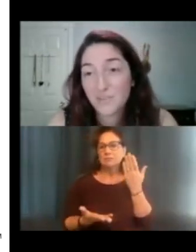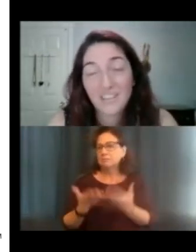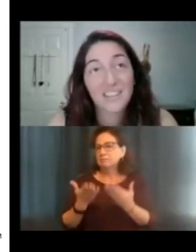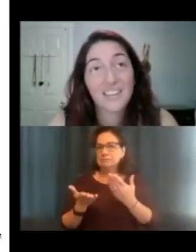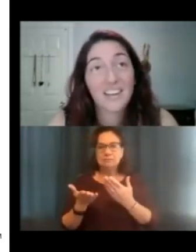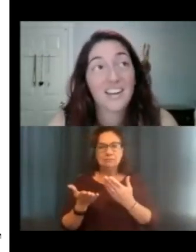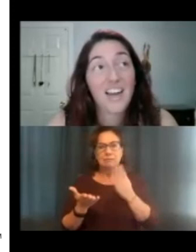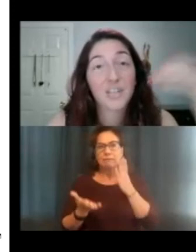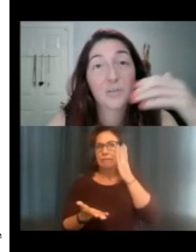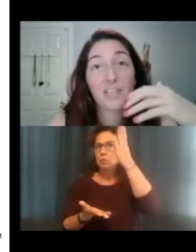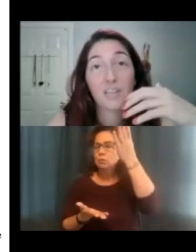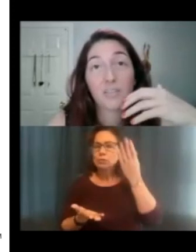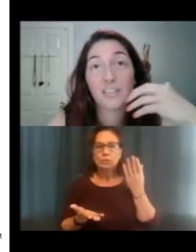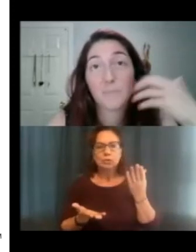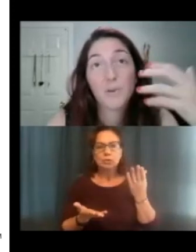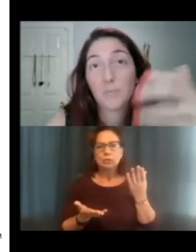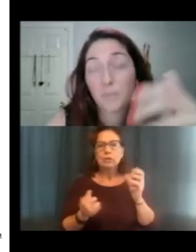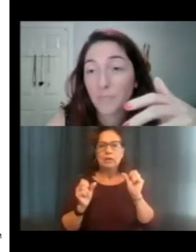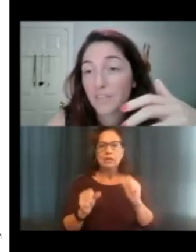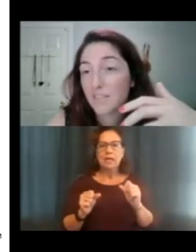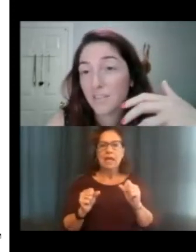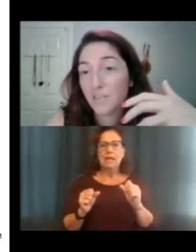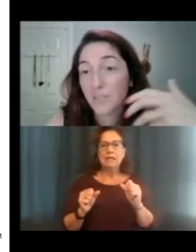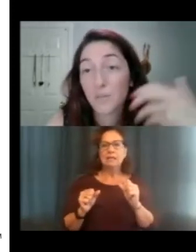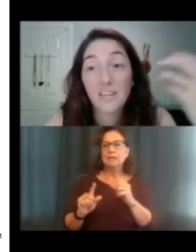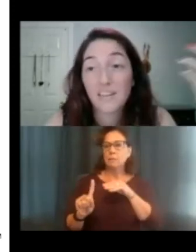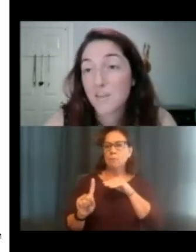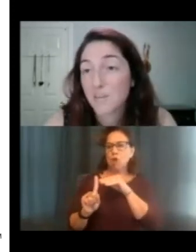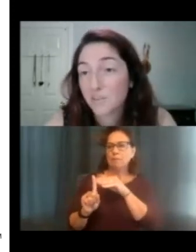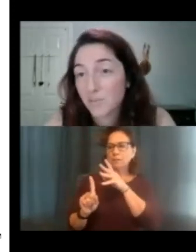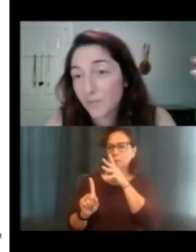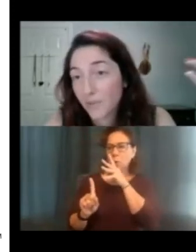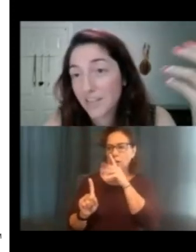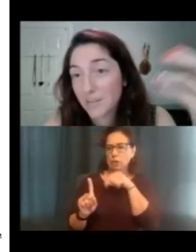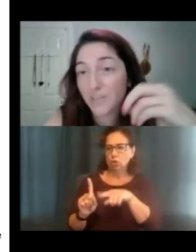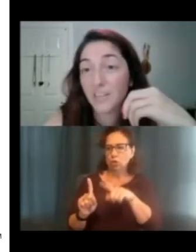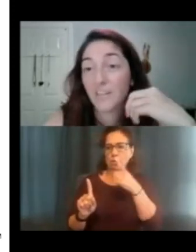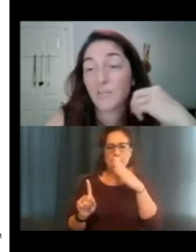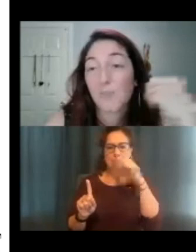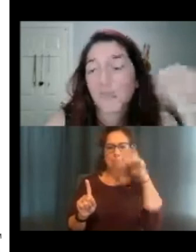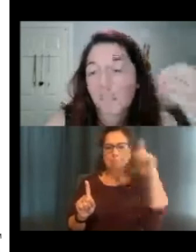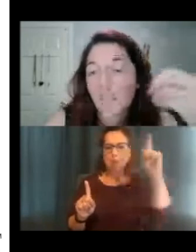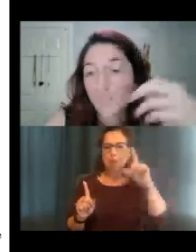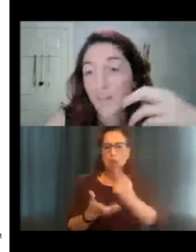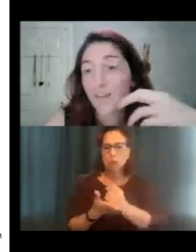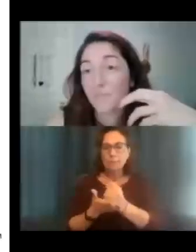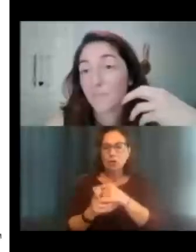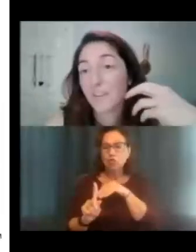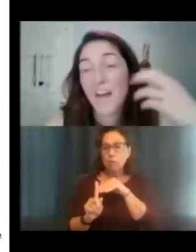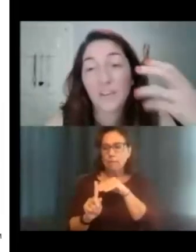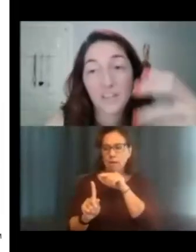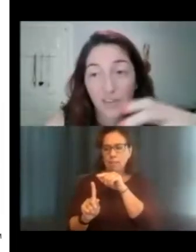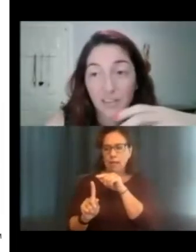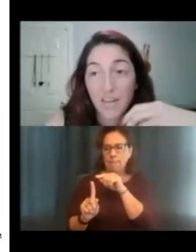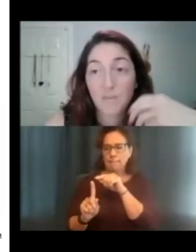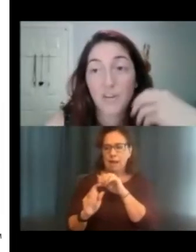in the future we could actually present spoken prompts to somebody in nightmare treatment, for example, reminding them